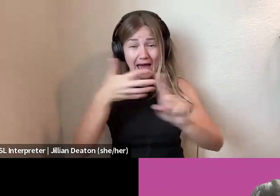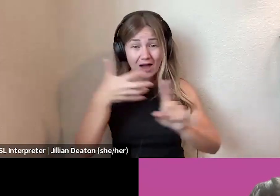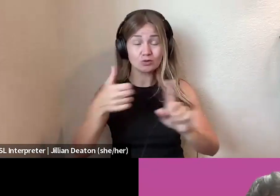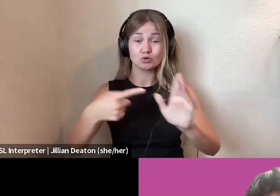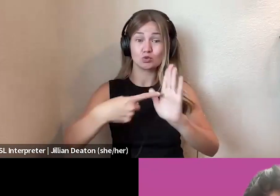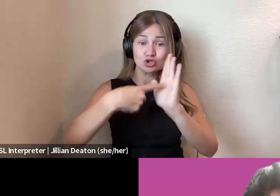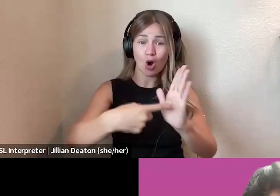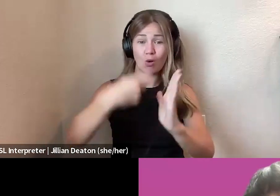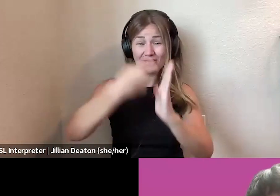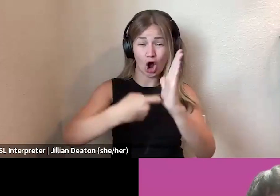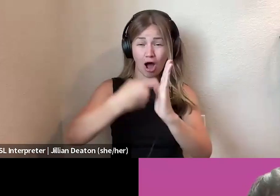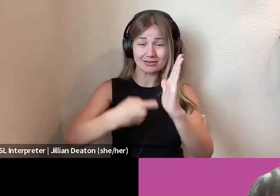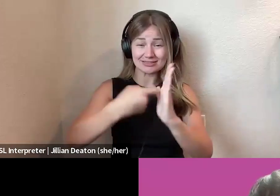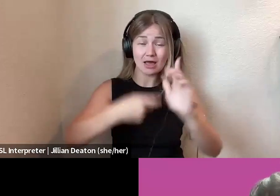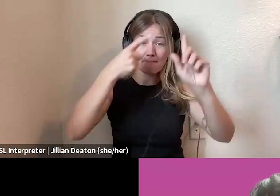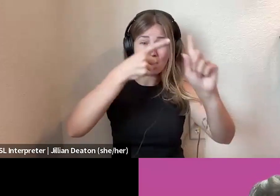your program,